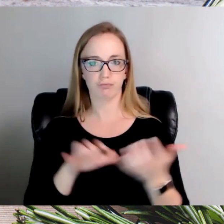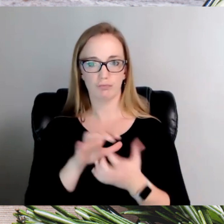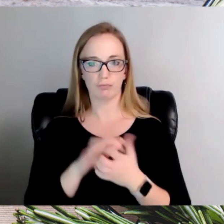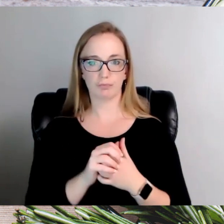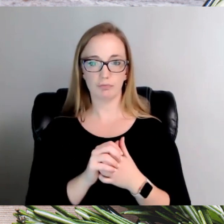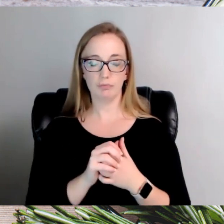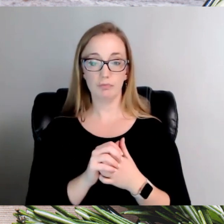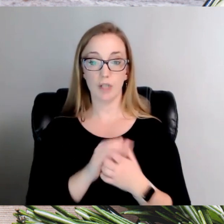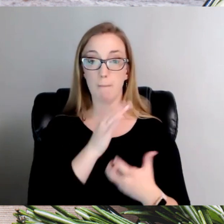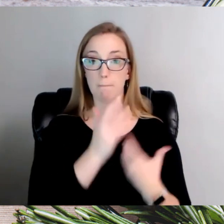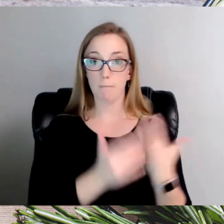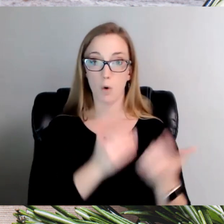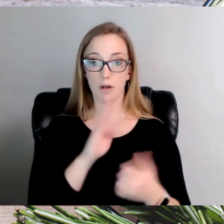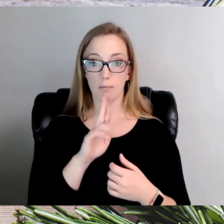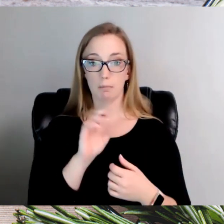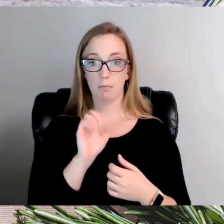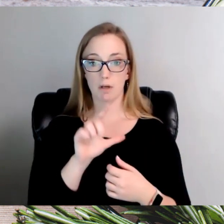Our bell pepper.